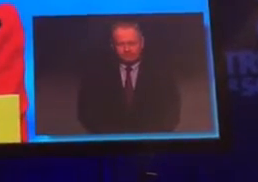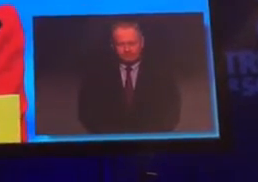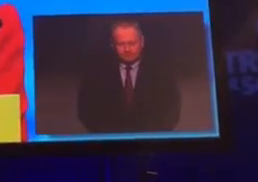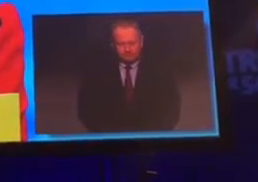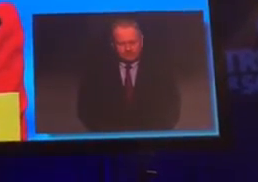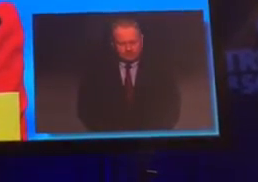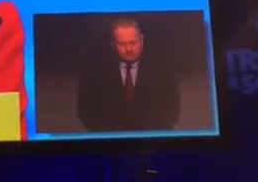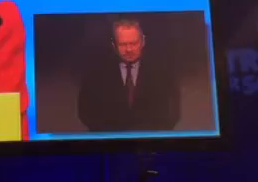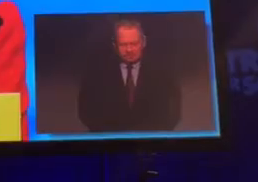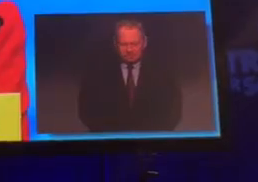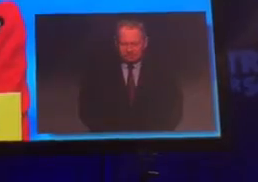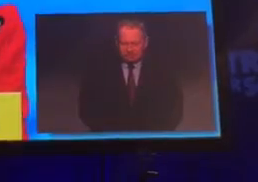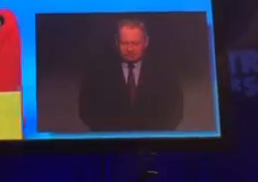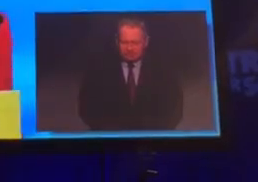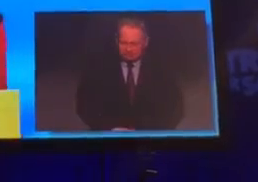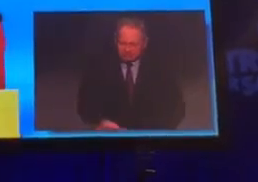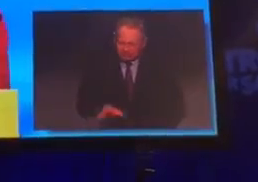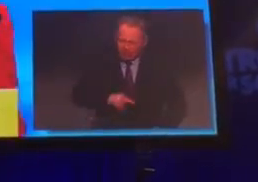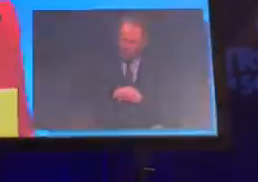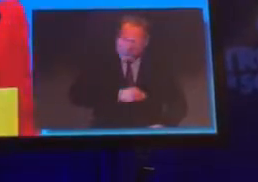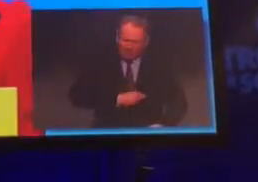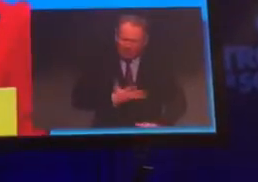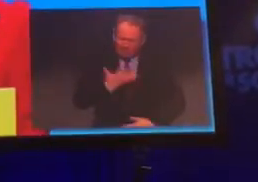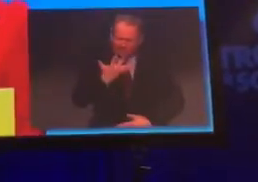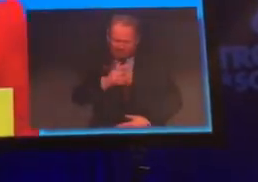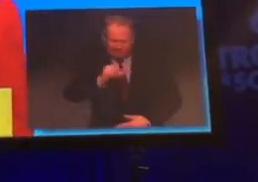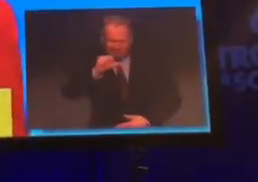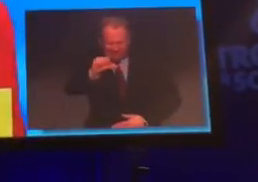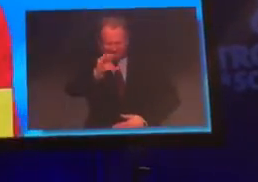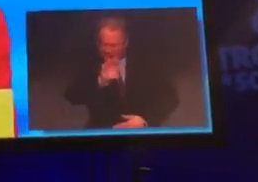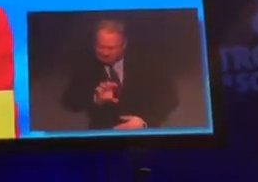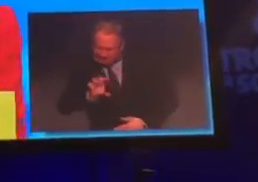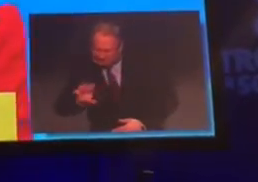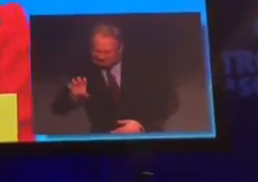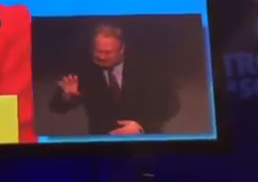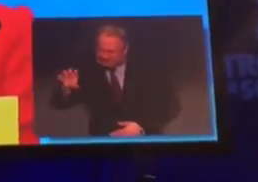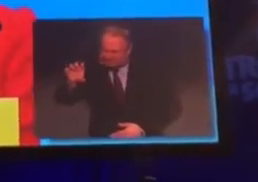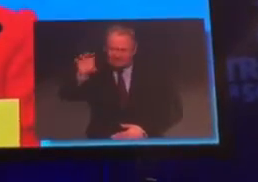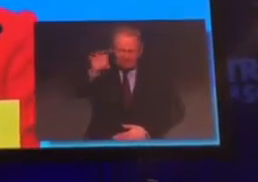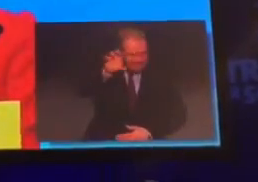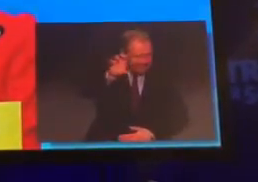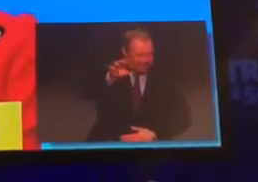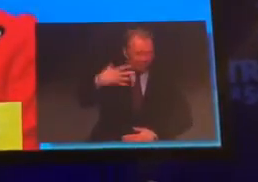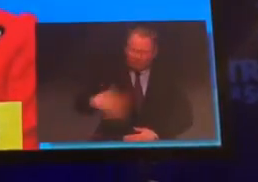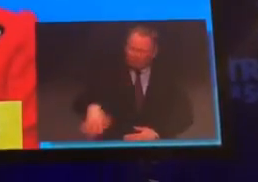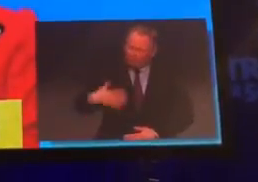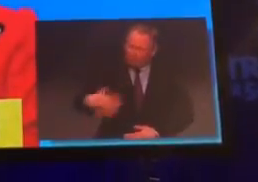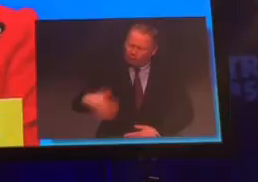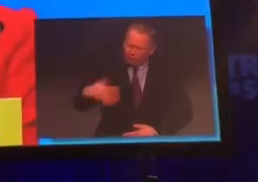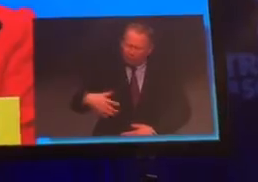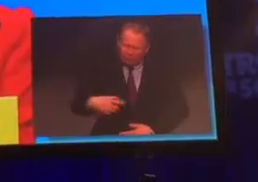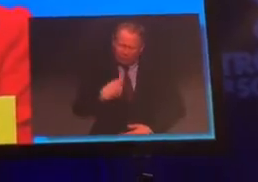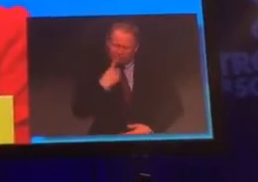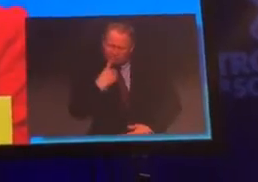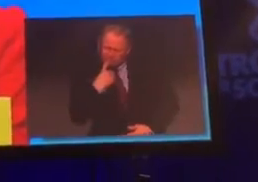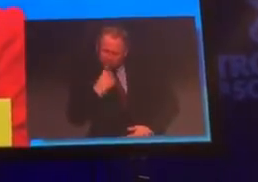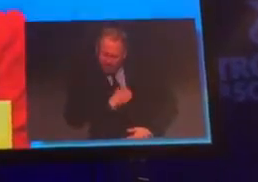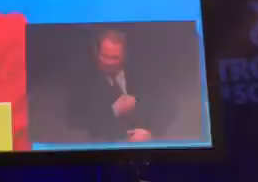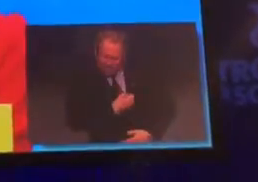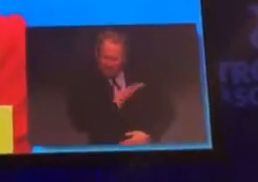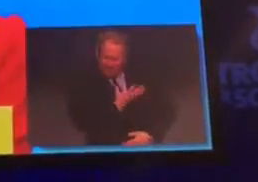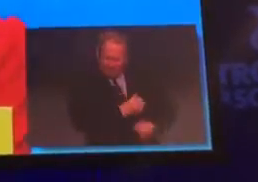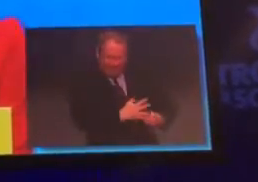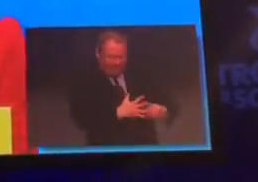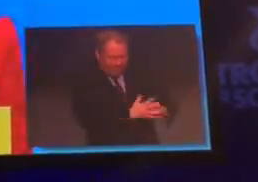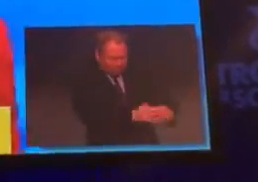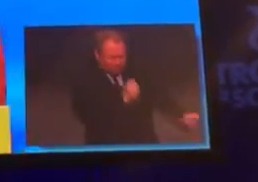We won all but 3 seats across our country, and we painted red Clydeside a bright